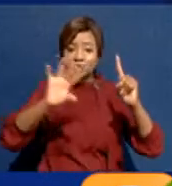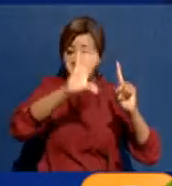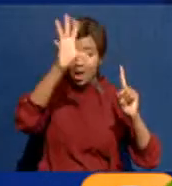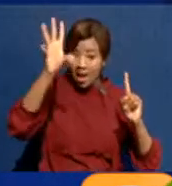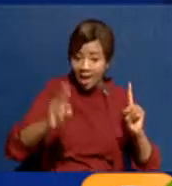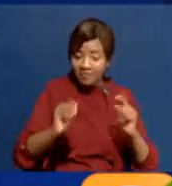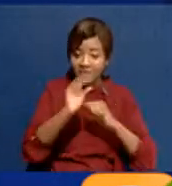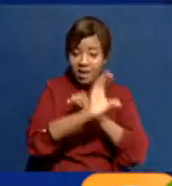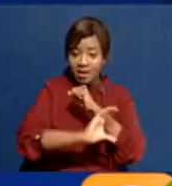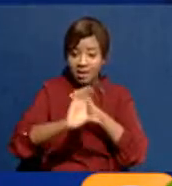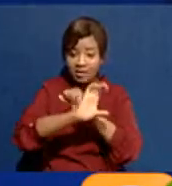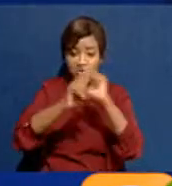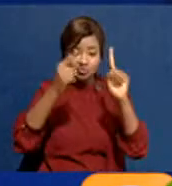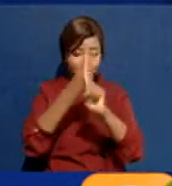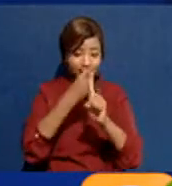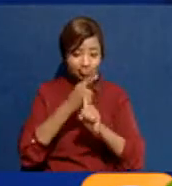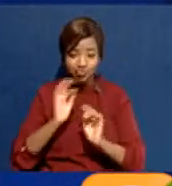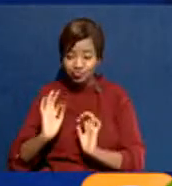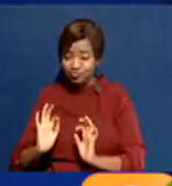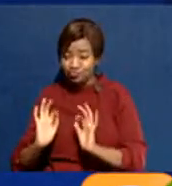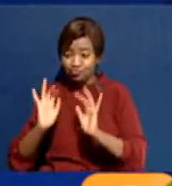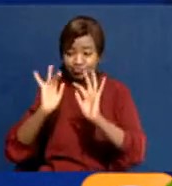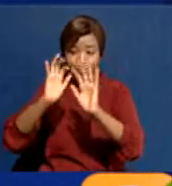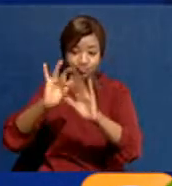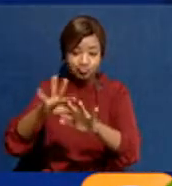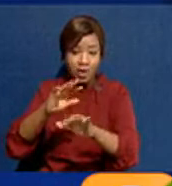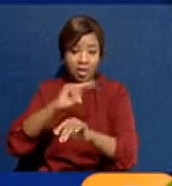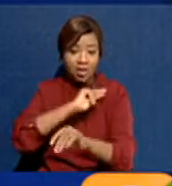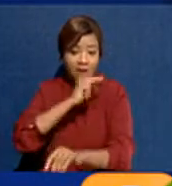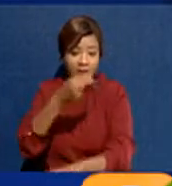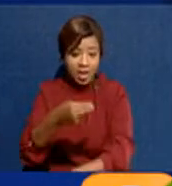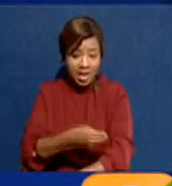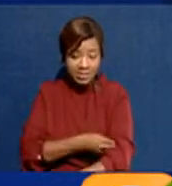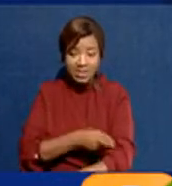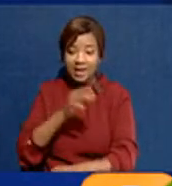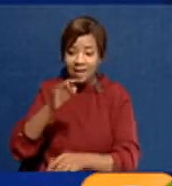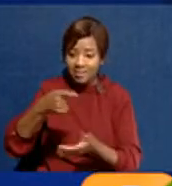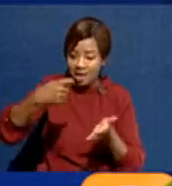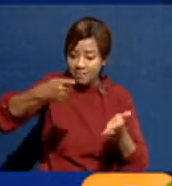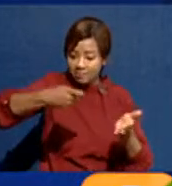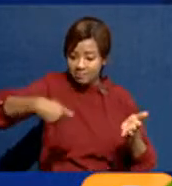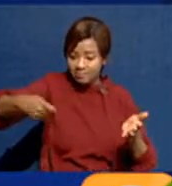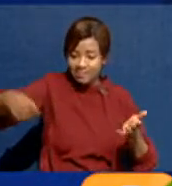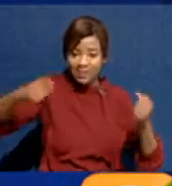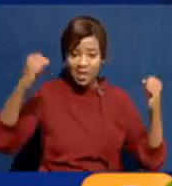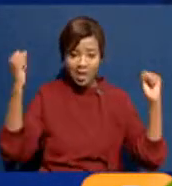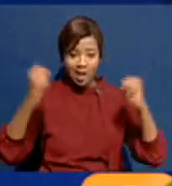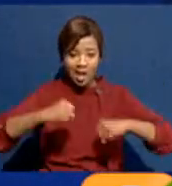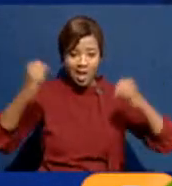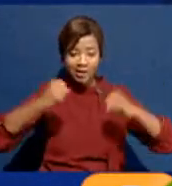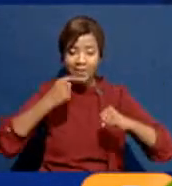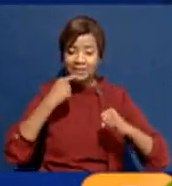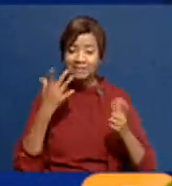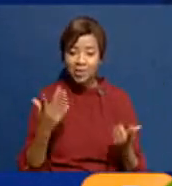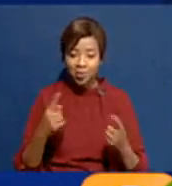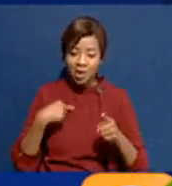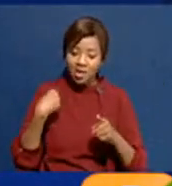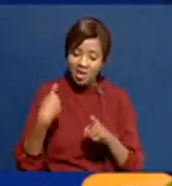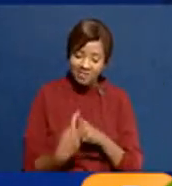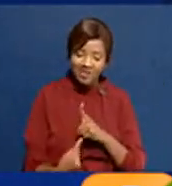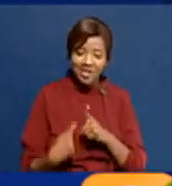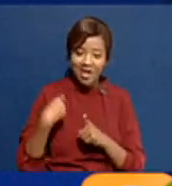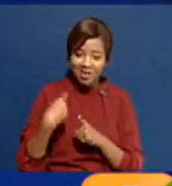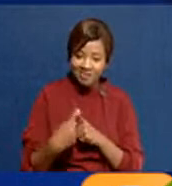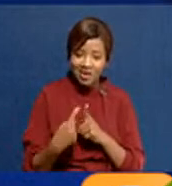and declared in Nigeria, in Abuja. And they signed and they said from that time onwards, every year they were going to